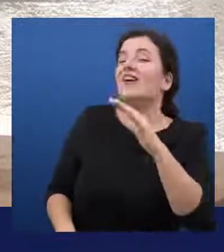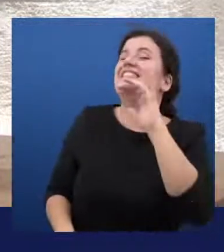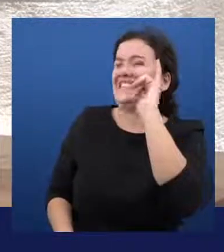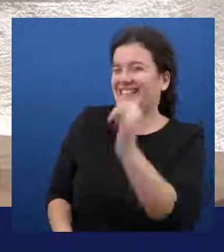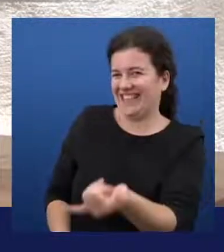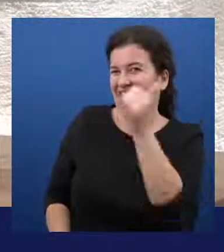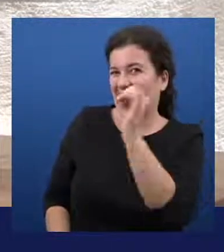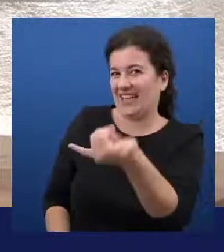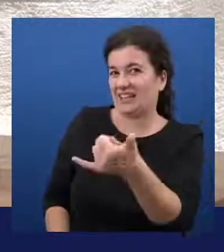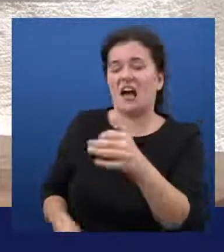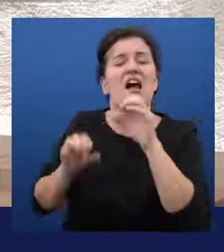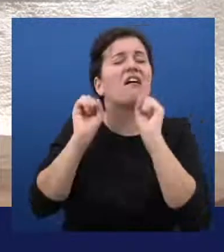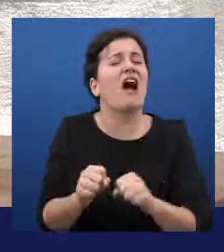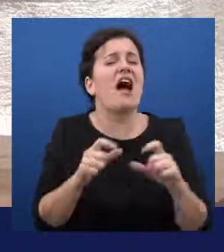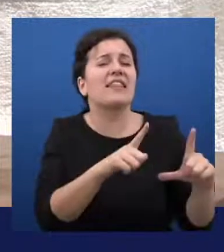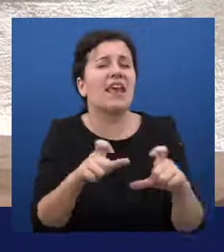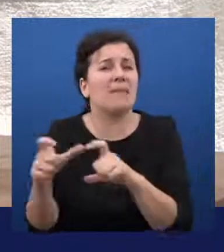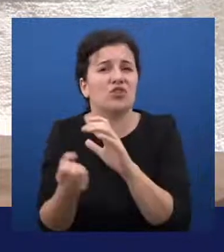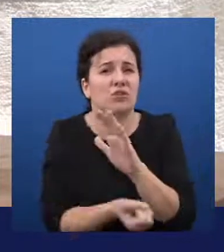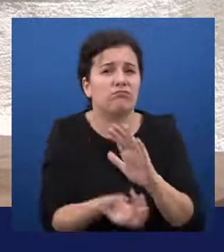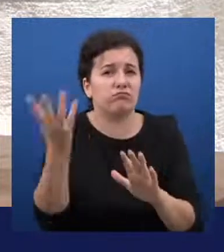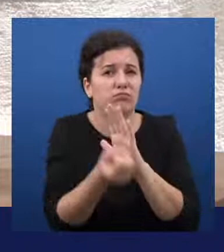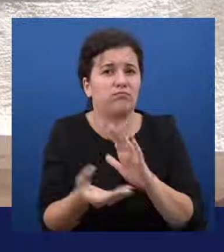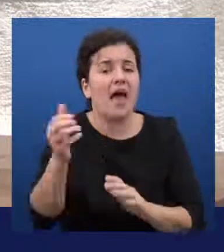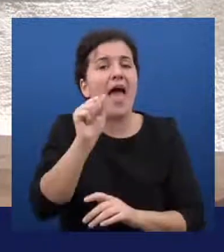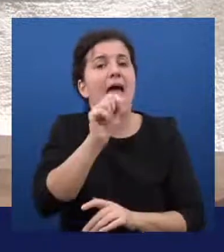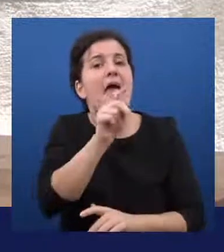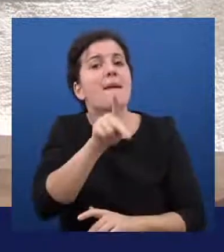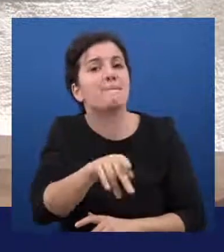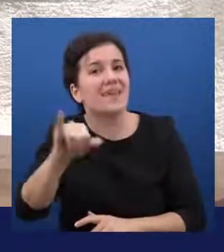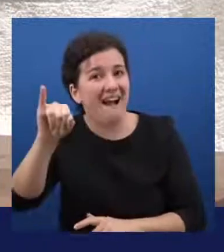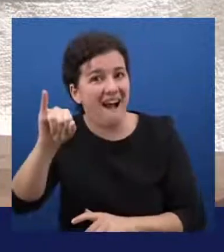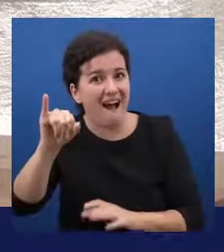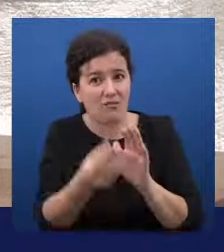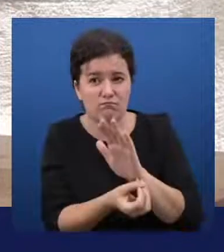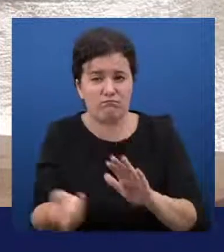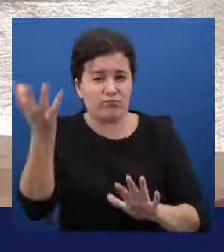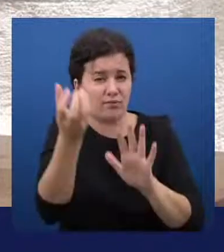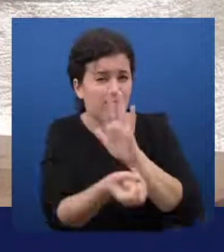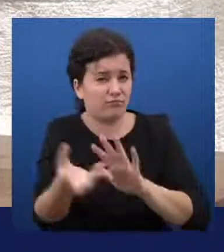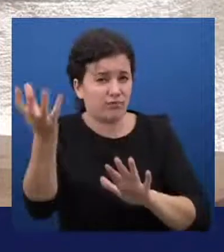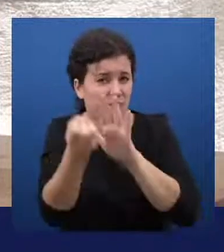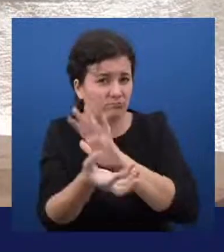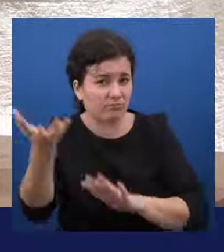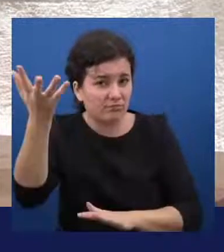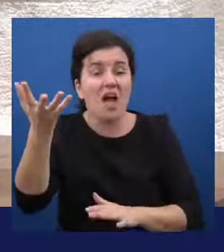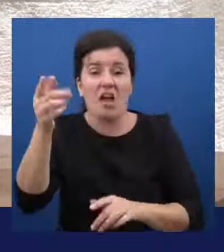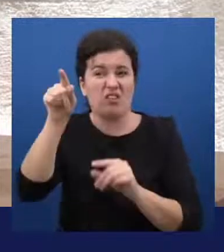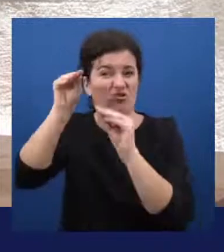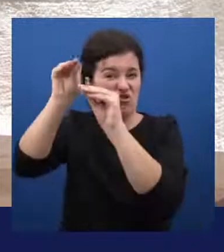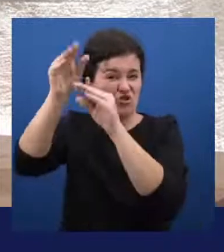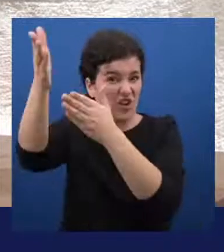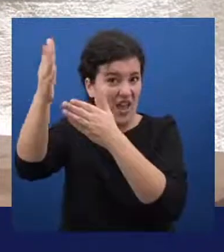upload question that I images have via is an actually, API. so if I were doing DevOps in a regular application, is there any API that I